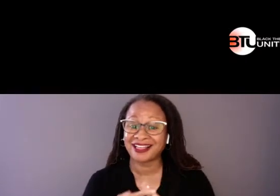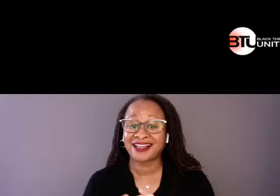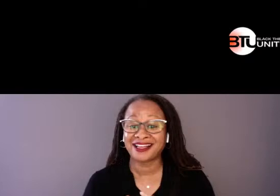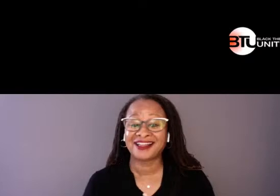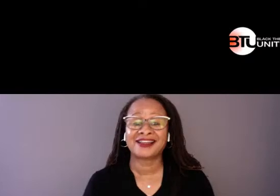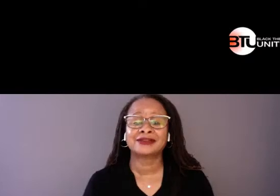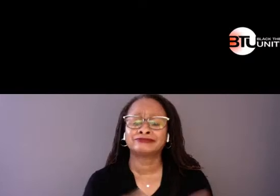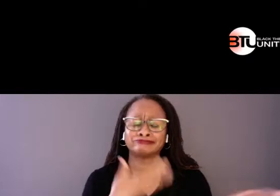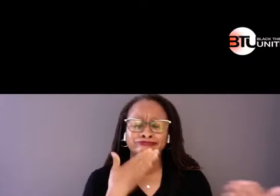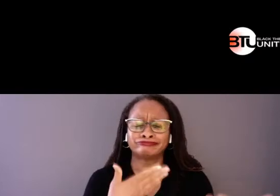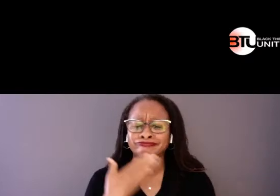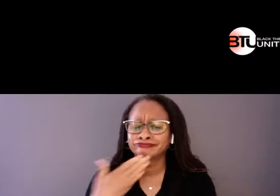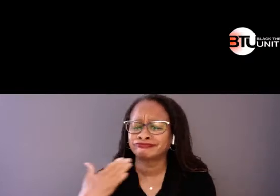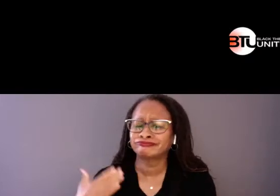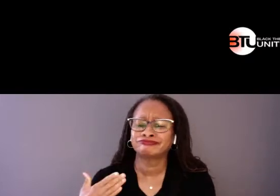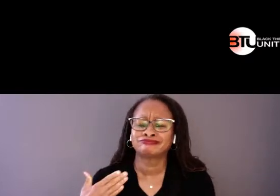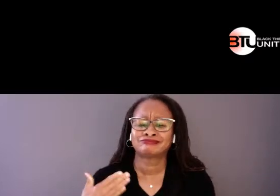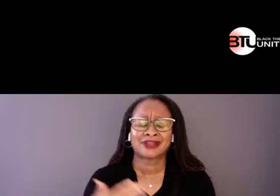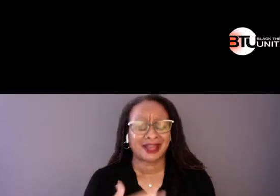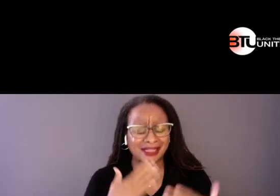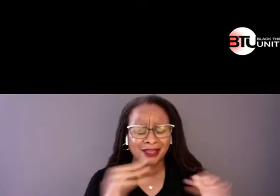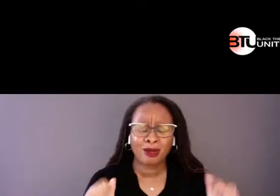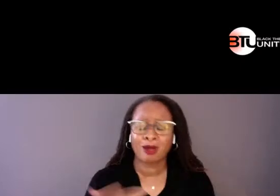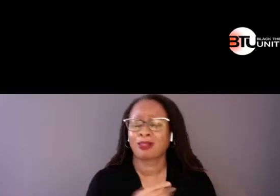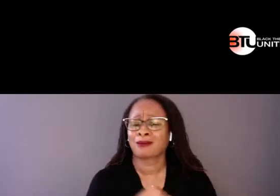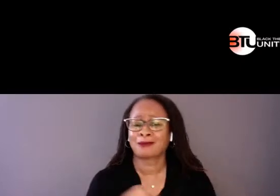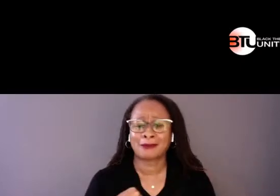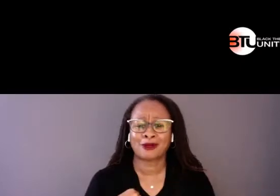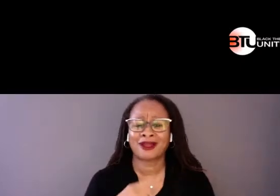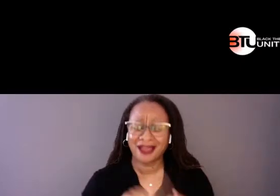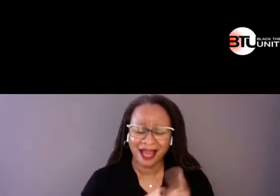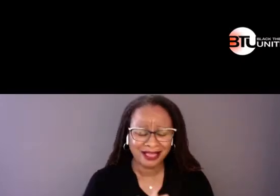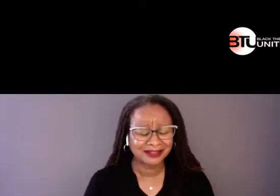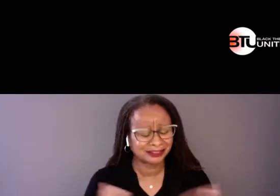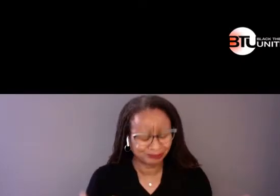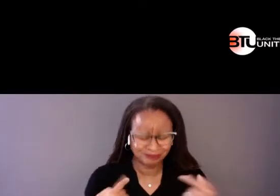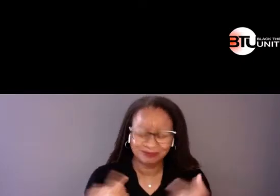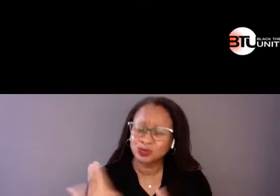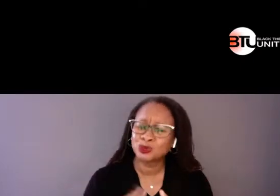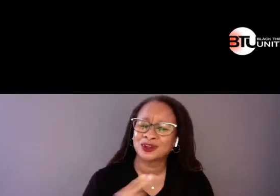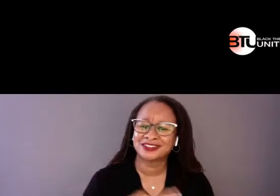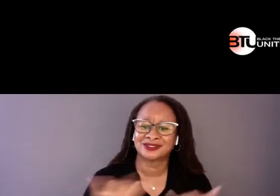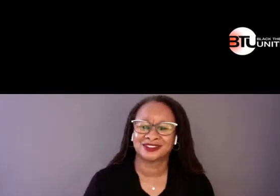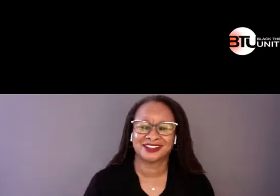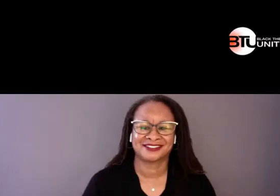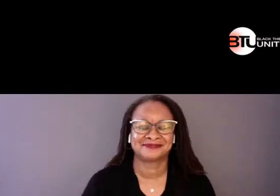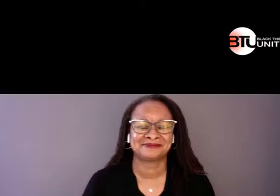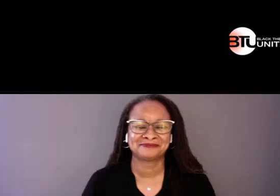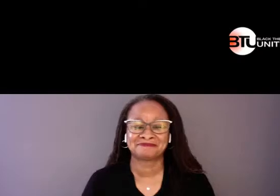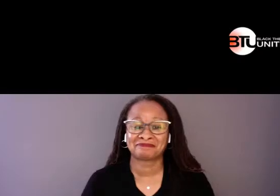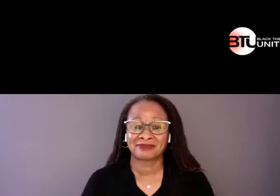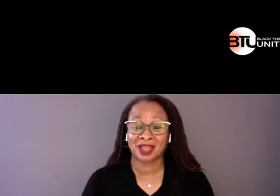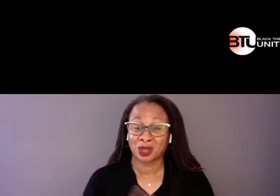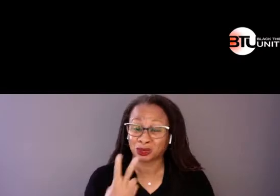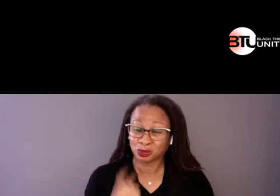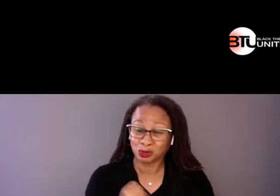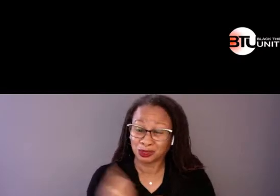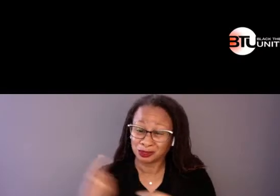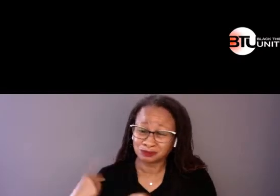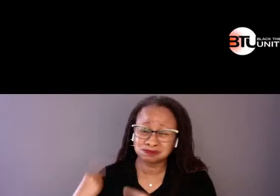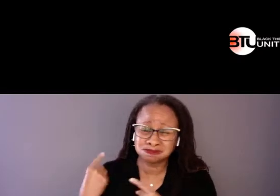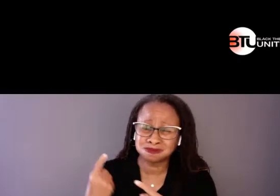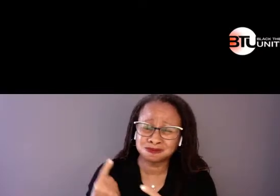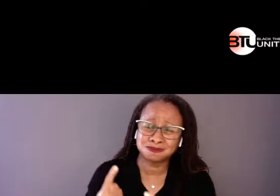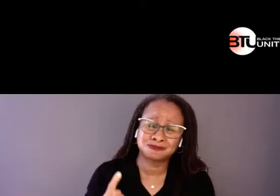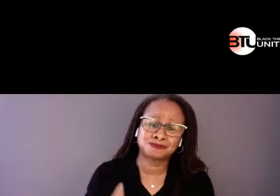I'd like to thank all of the BTU members and allies for joining us today. These last 2 years have been difficult